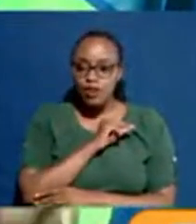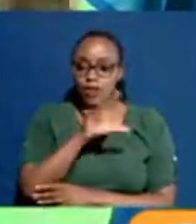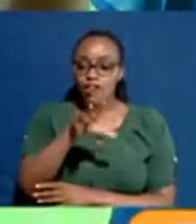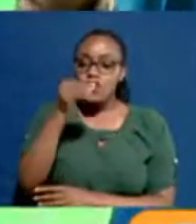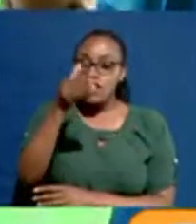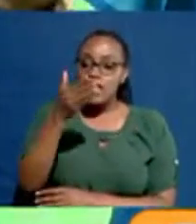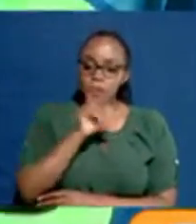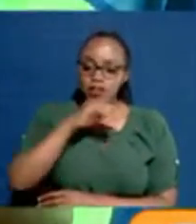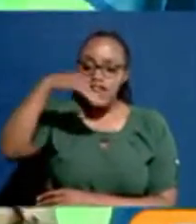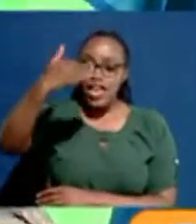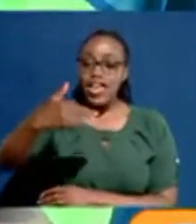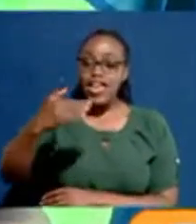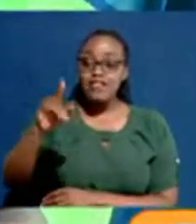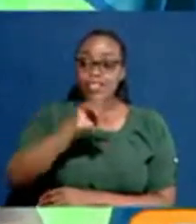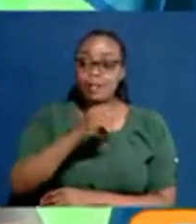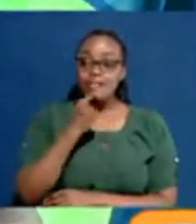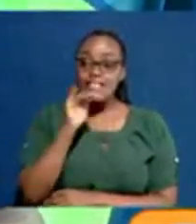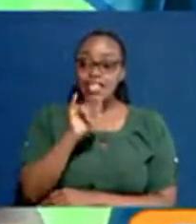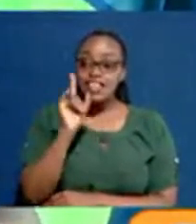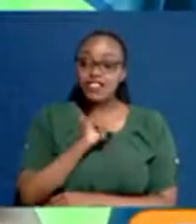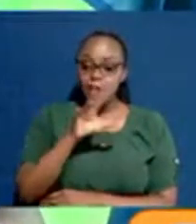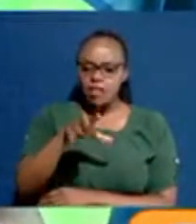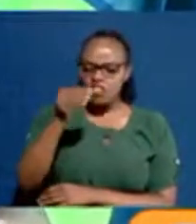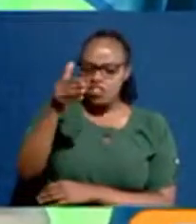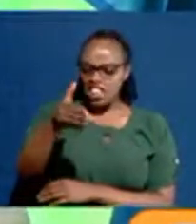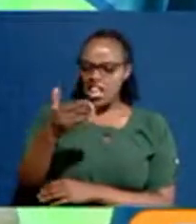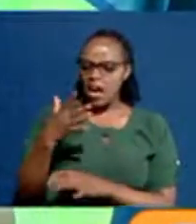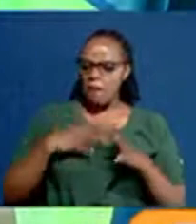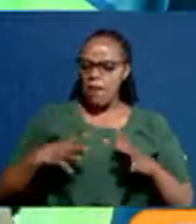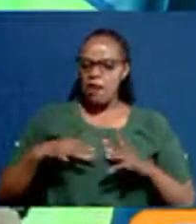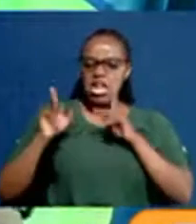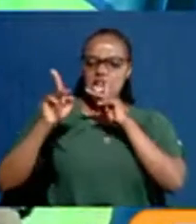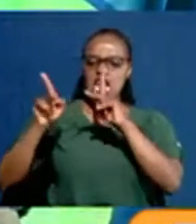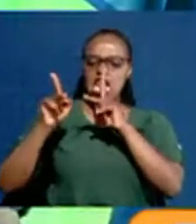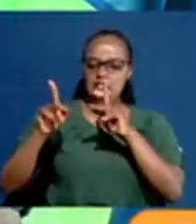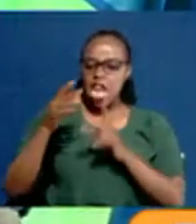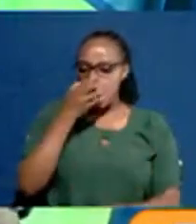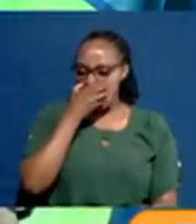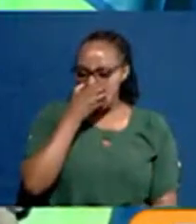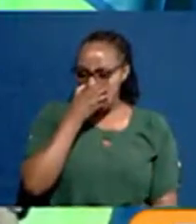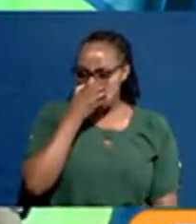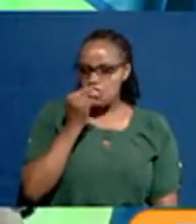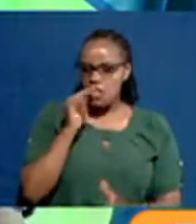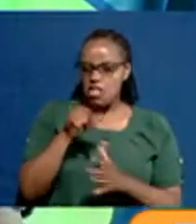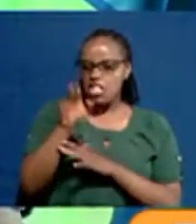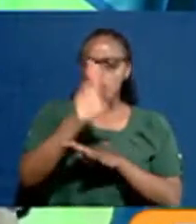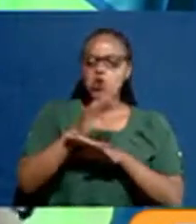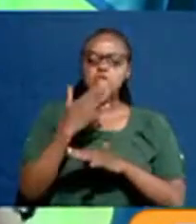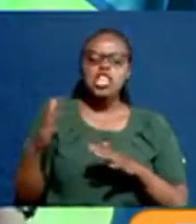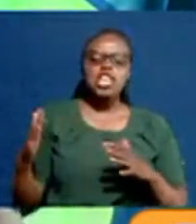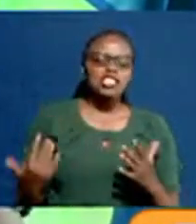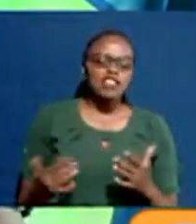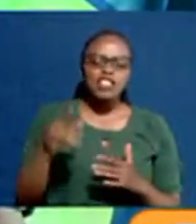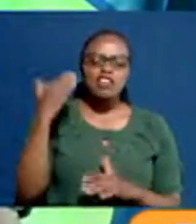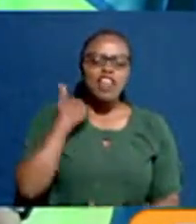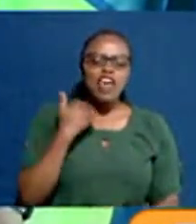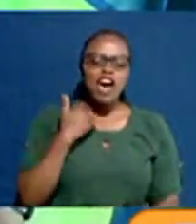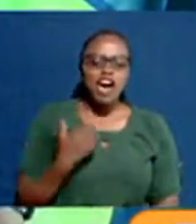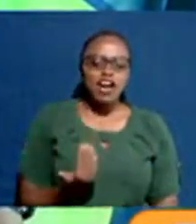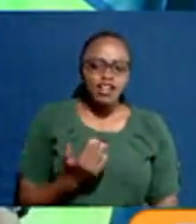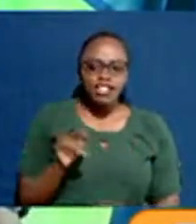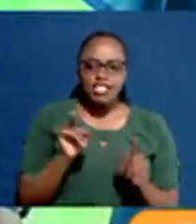You're... Every day. That's what I said. I fight them there. People who are shouting at President William Ruto, saying he is useless, he is a thief, he will